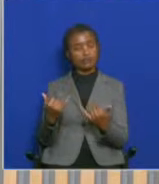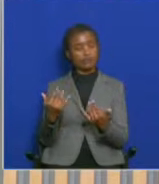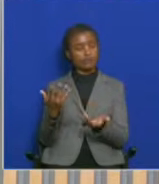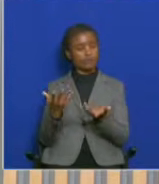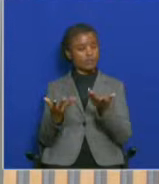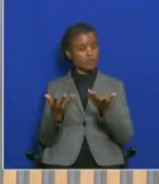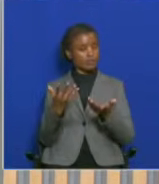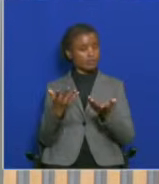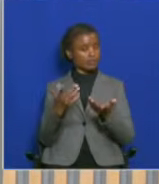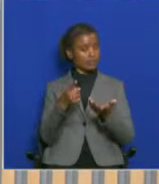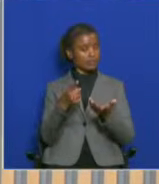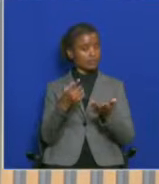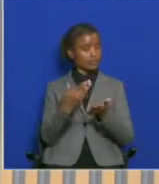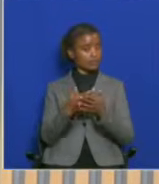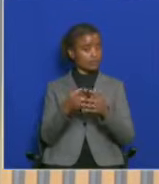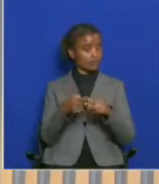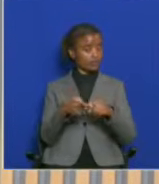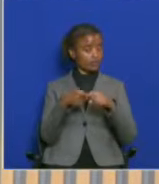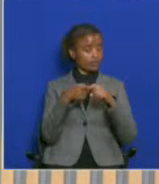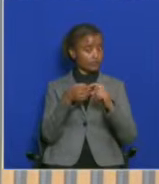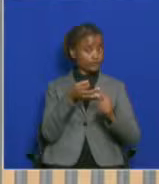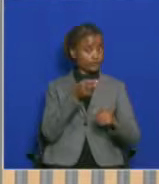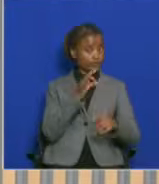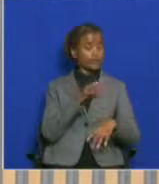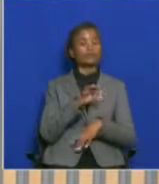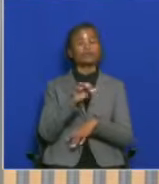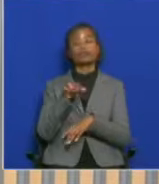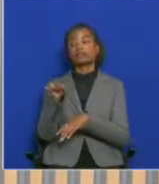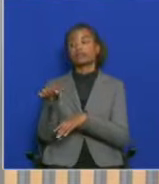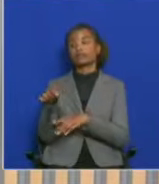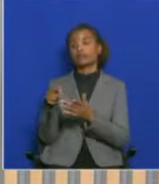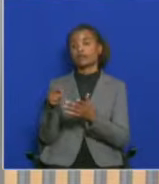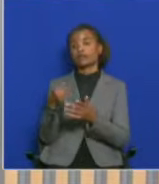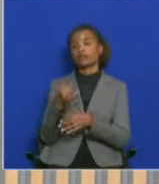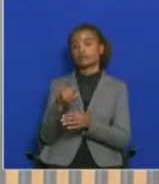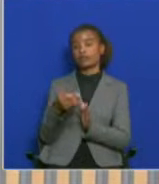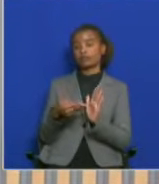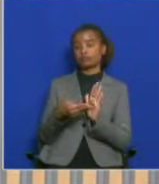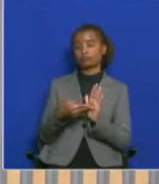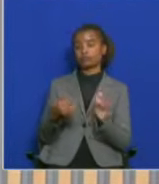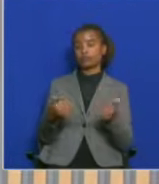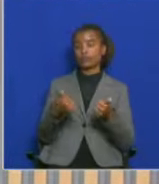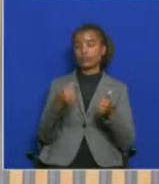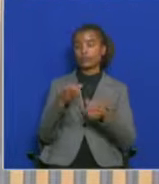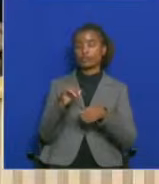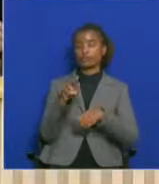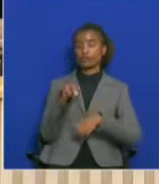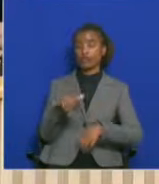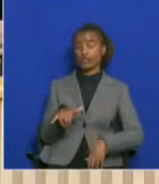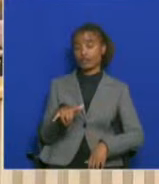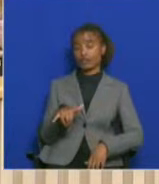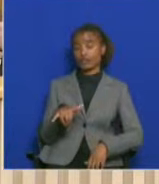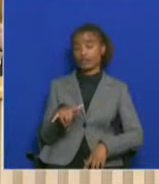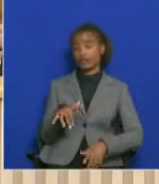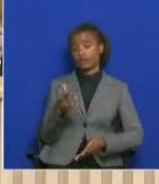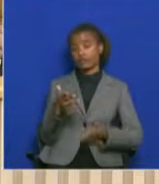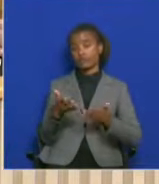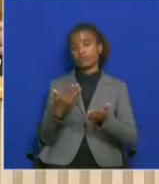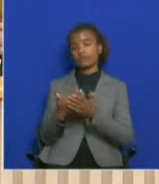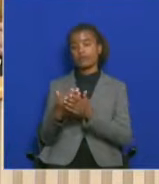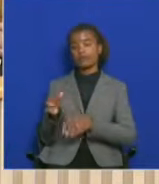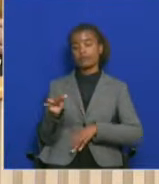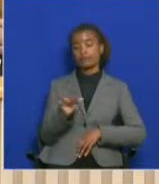Sorry, only because you are already in July, if maybe you would go back to